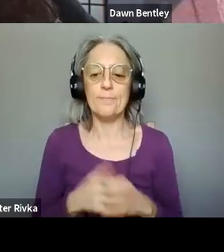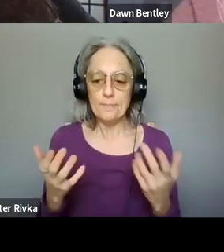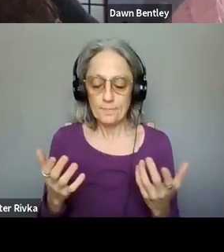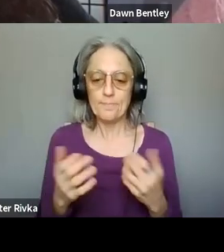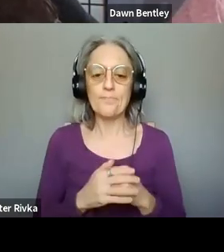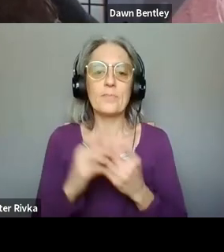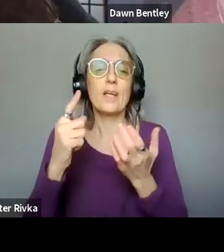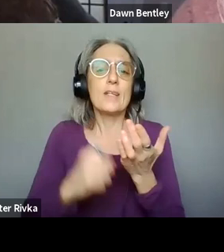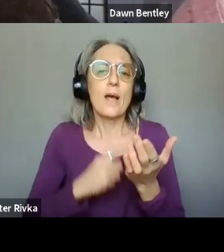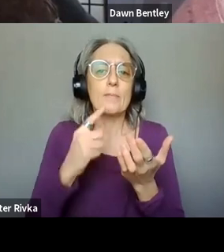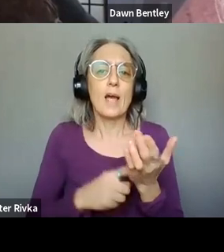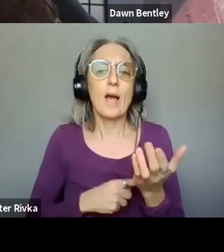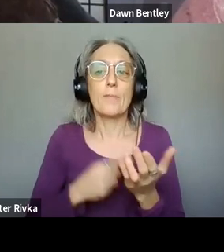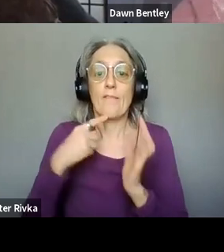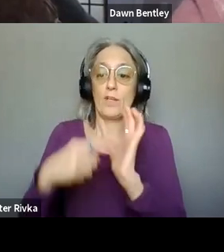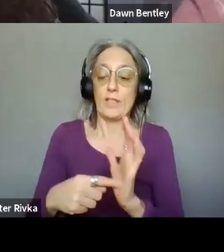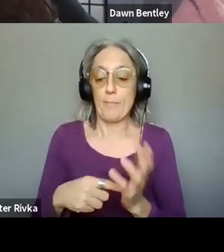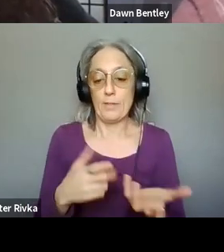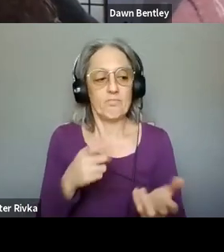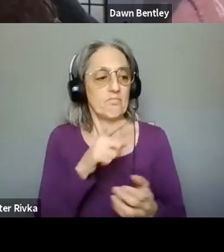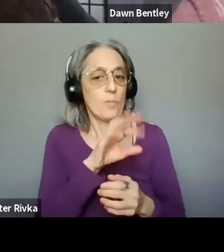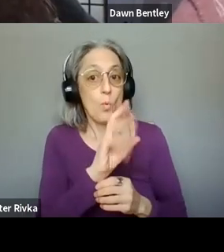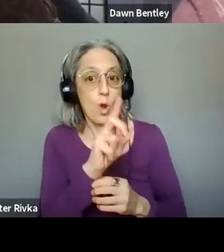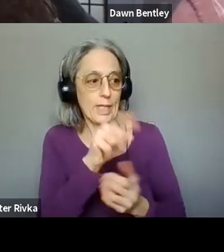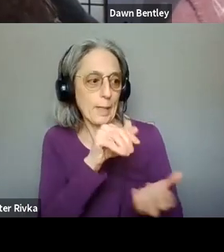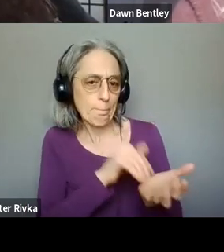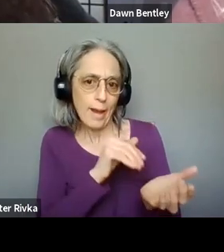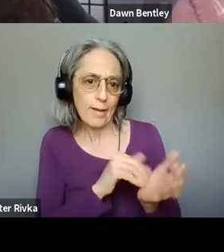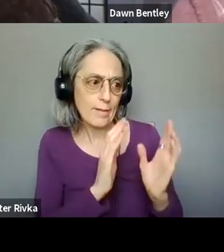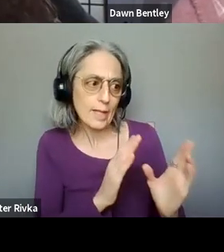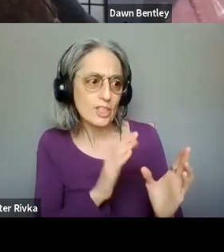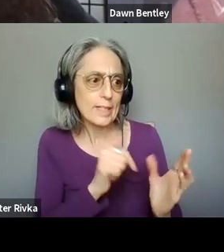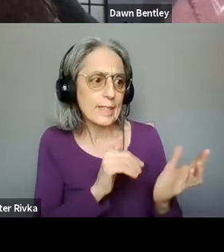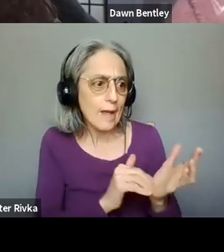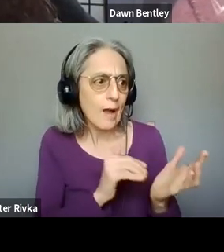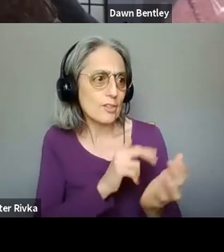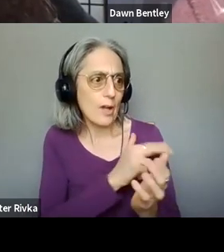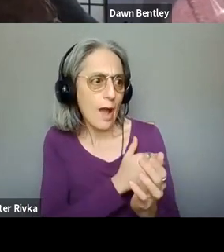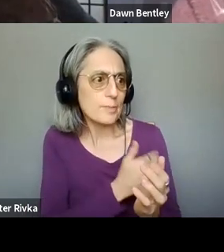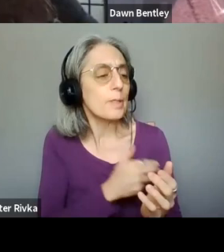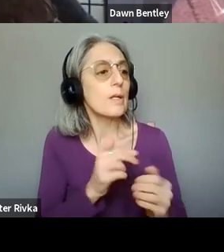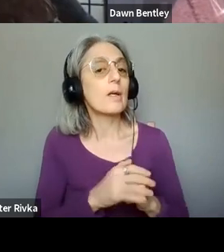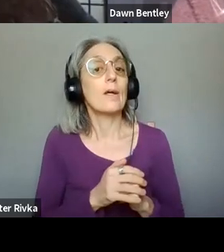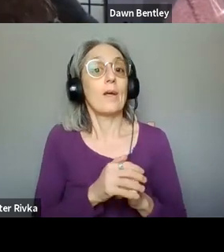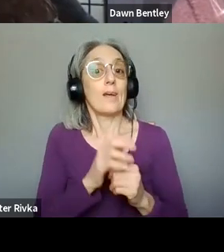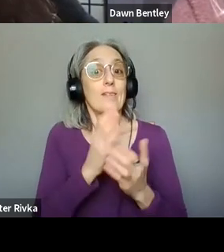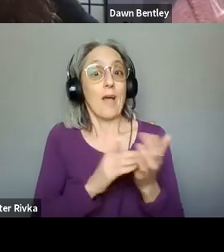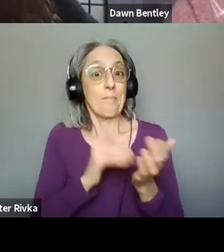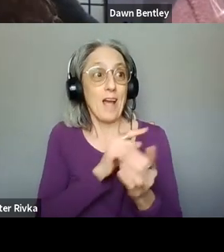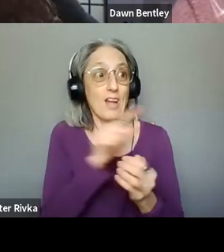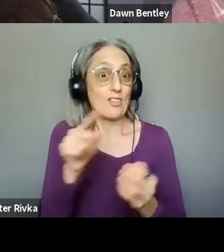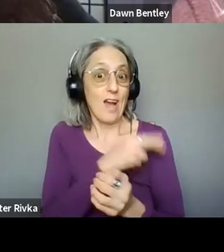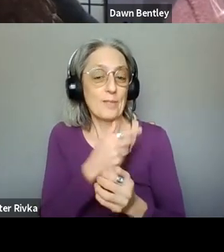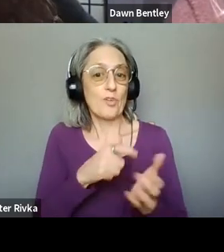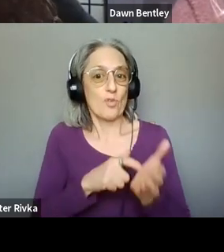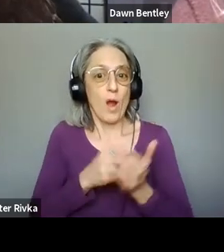sometimes, like if medical care is needed, some hospitals or medical providers may require the signatures of both guardians, and maybe